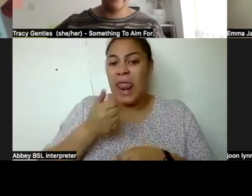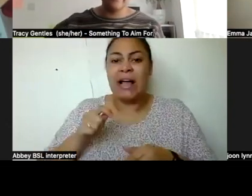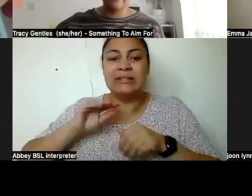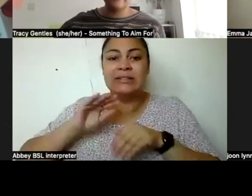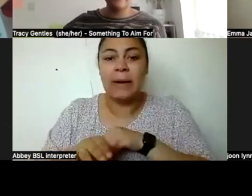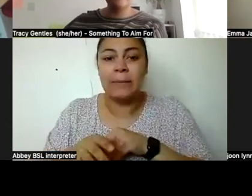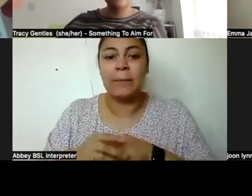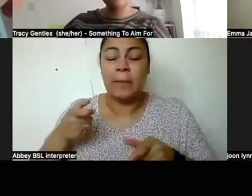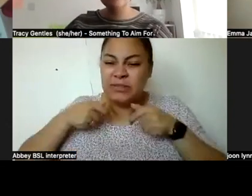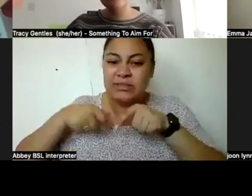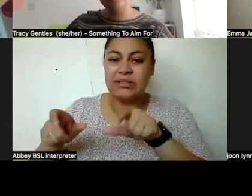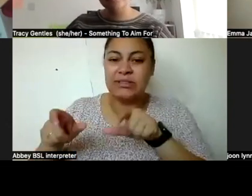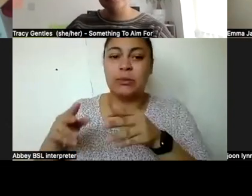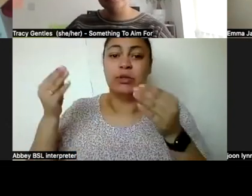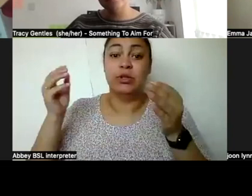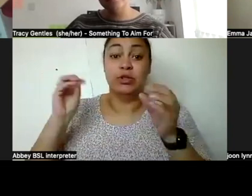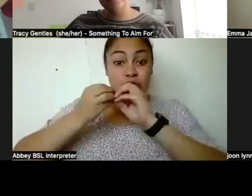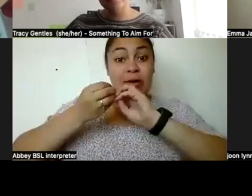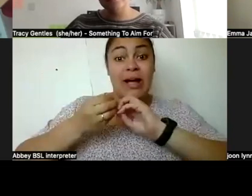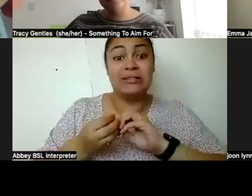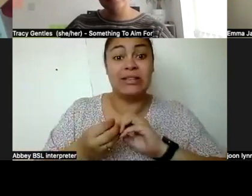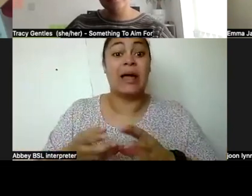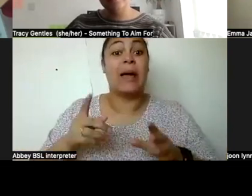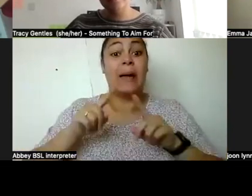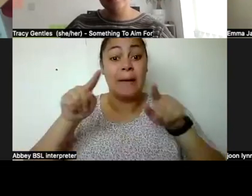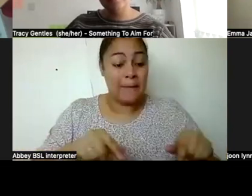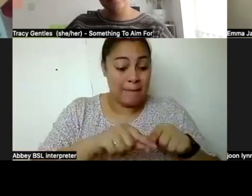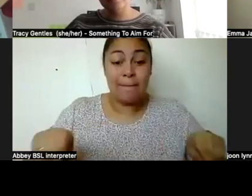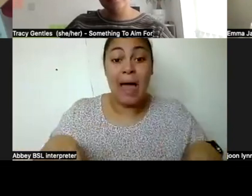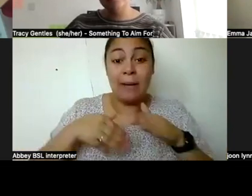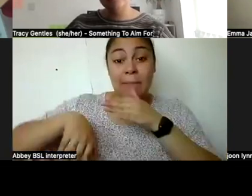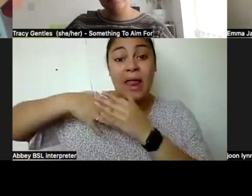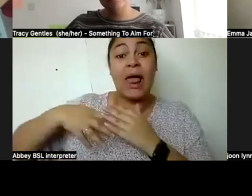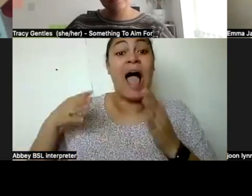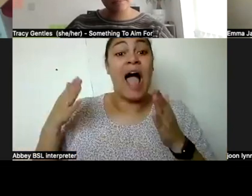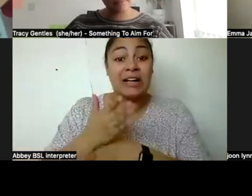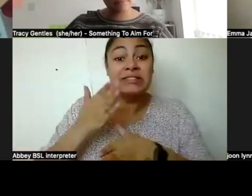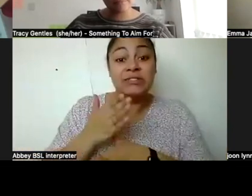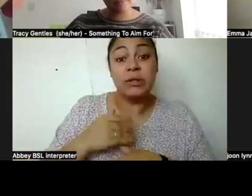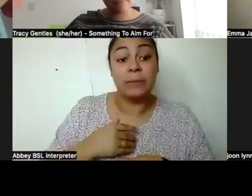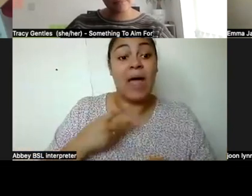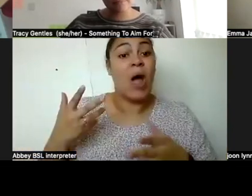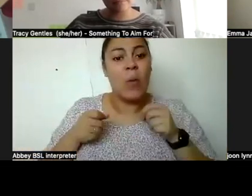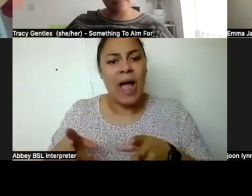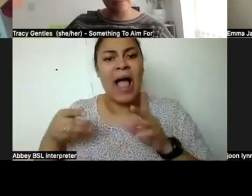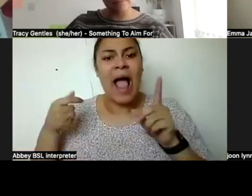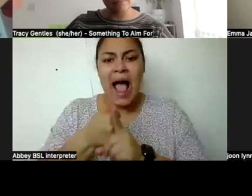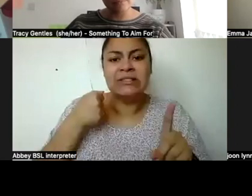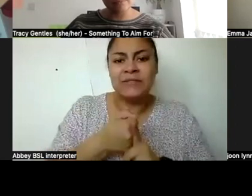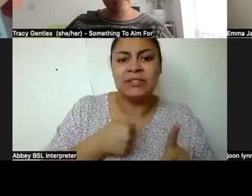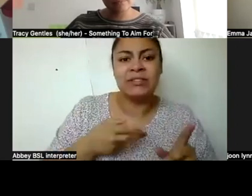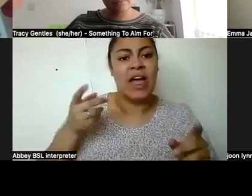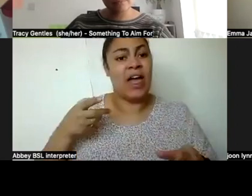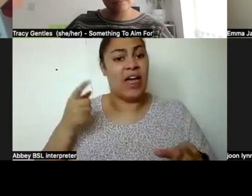I'm going to continue curating the panel about activism that will happen on Tuesdays and ways to be an activist and think really